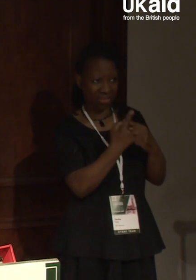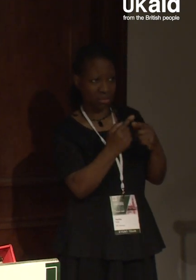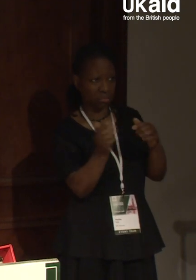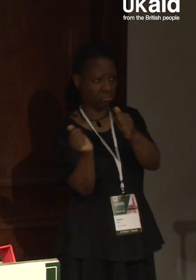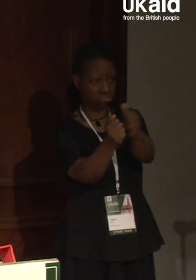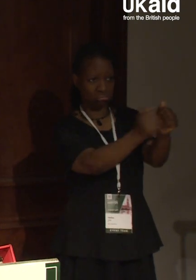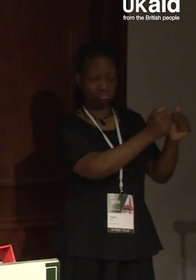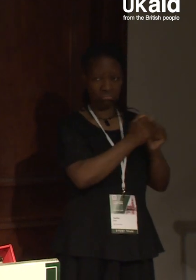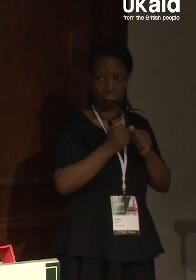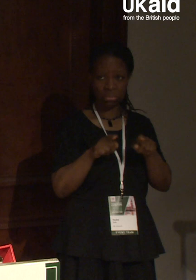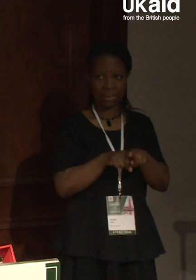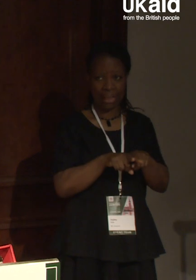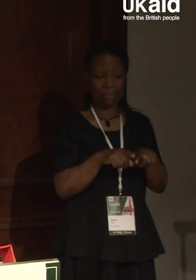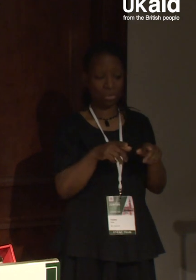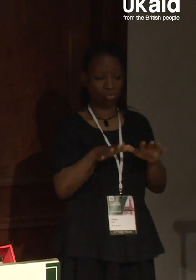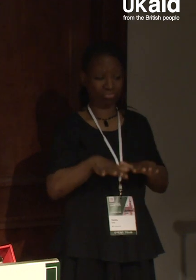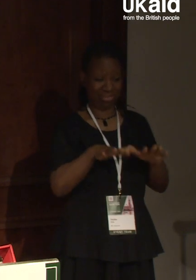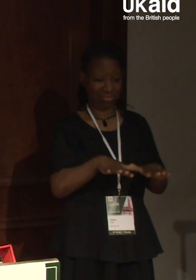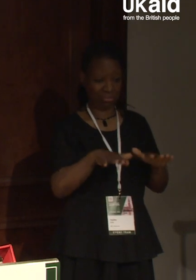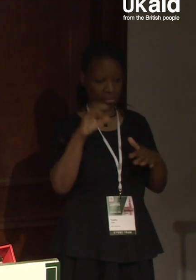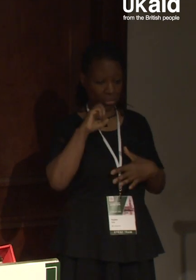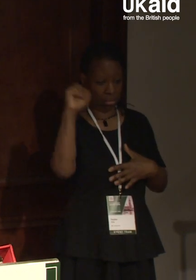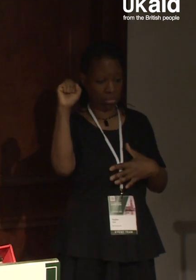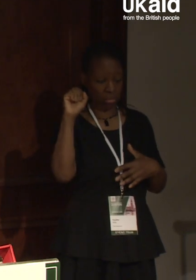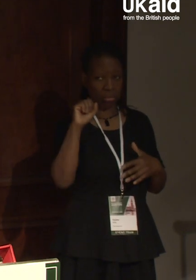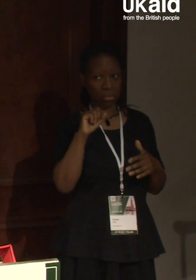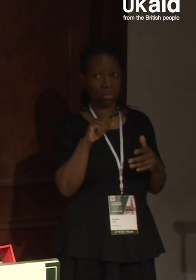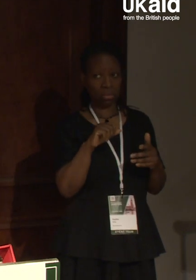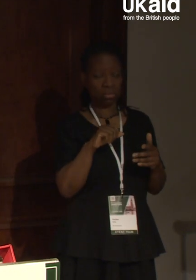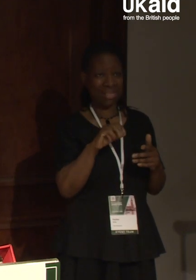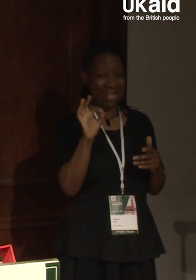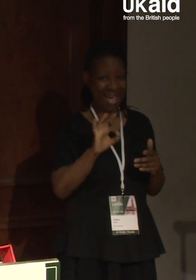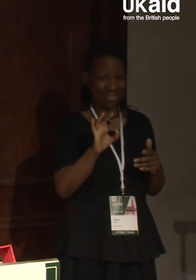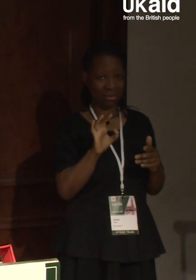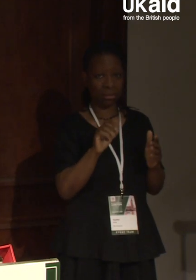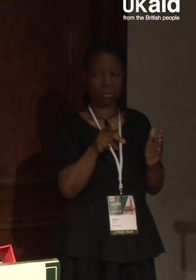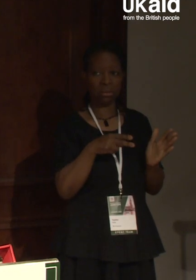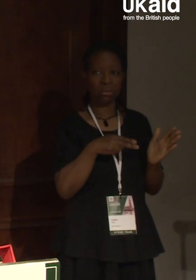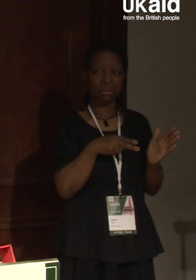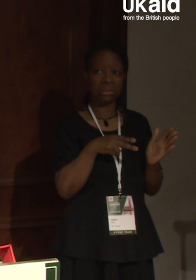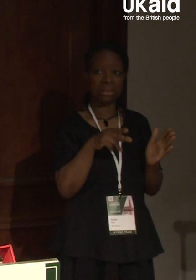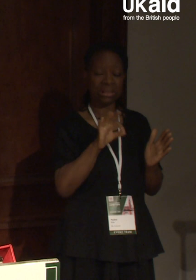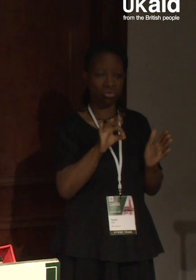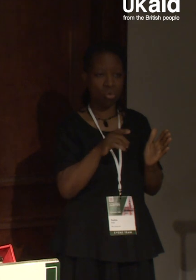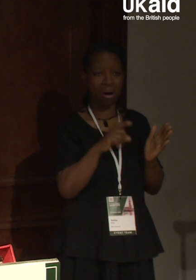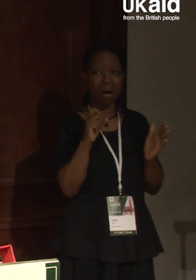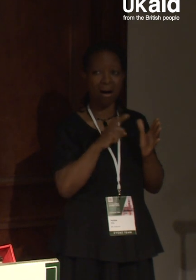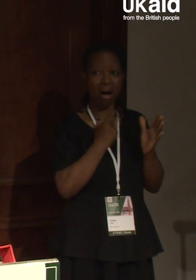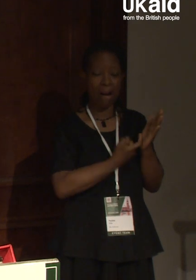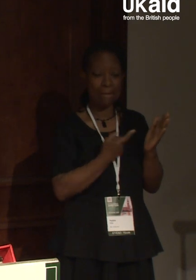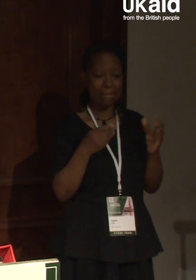that Britain has now committed to going to net zero on carbon by 2050. And I, as